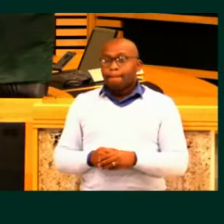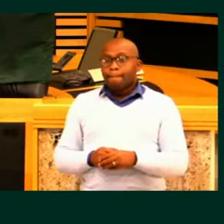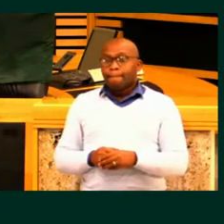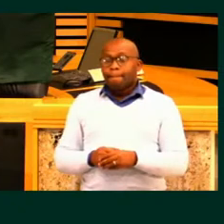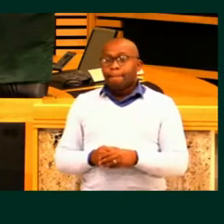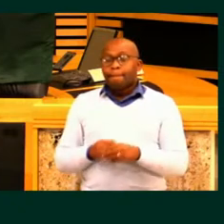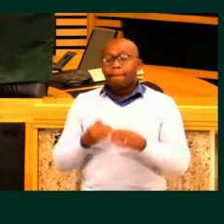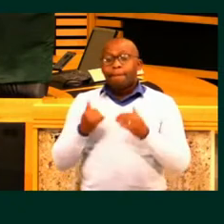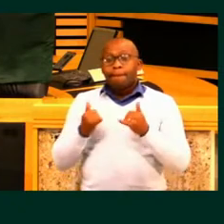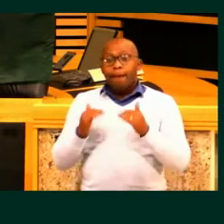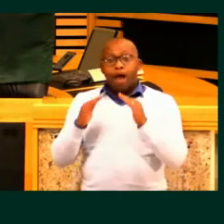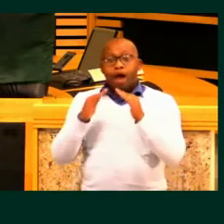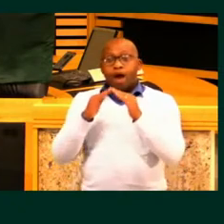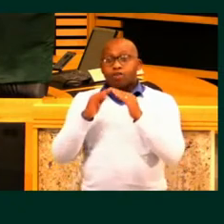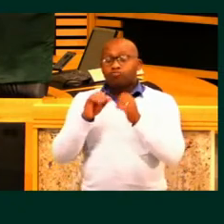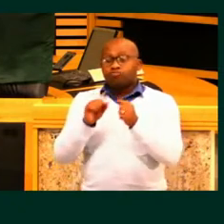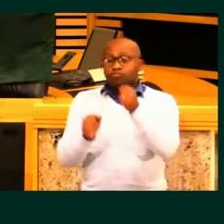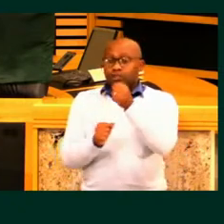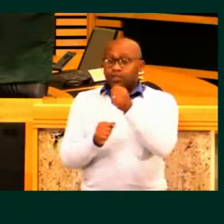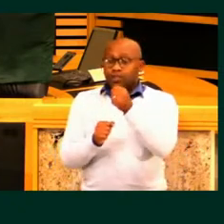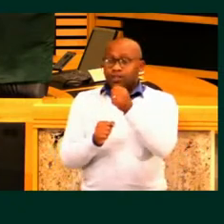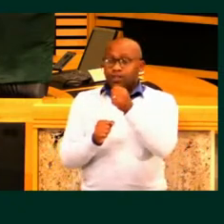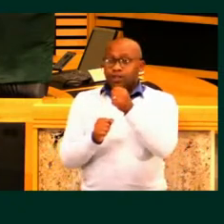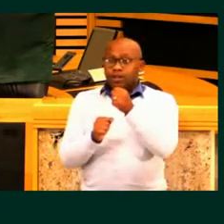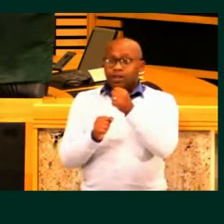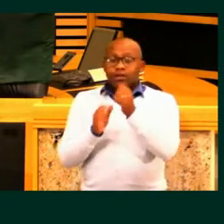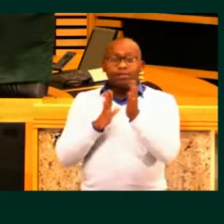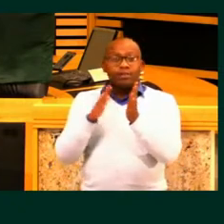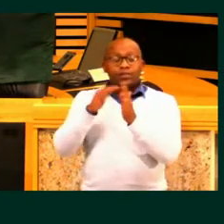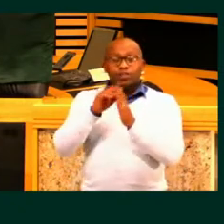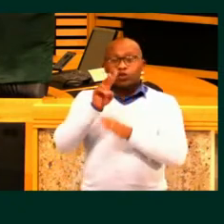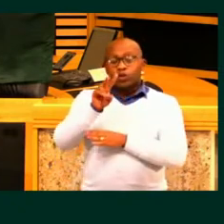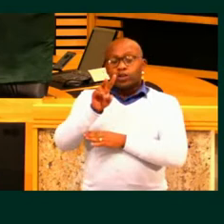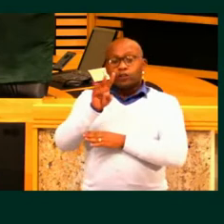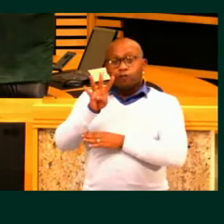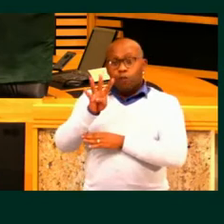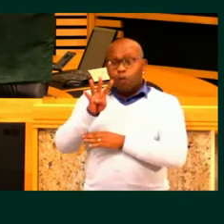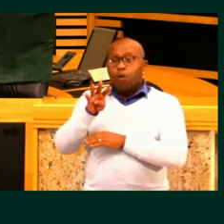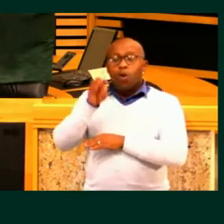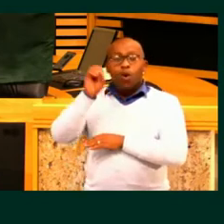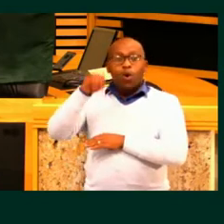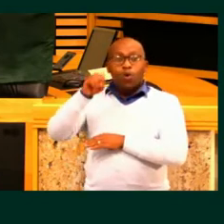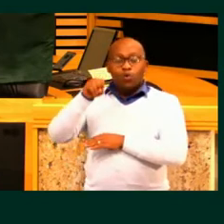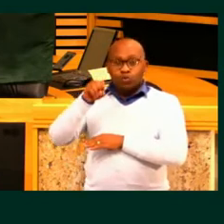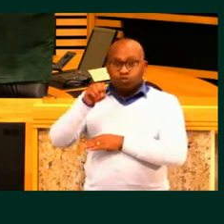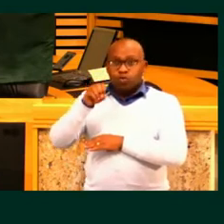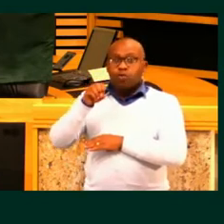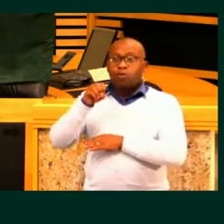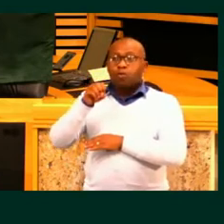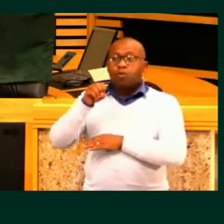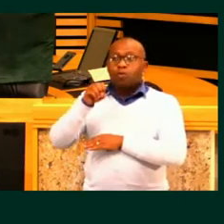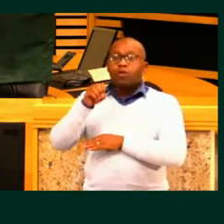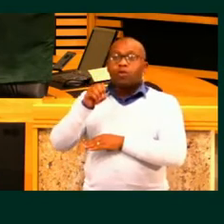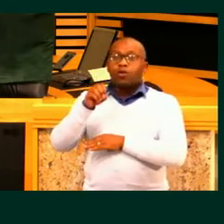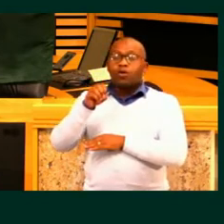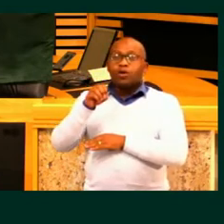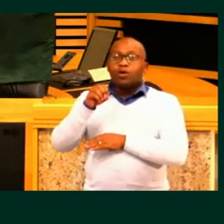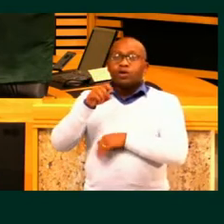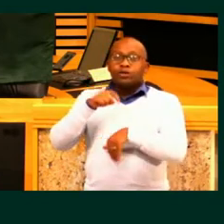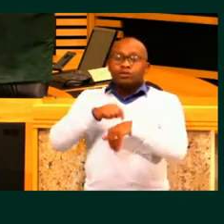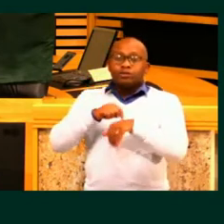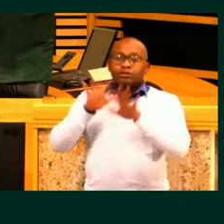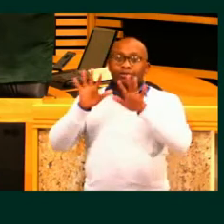adjourn until Tuesday the 24th of October 2023 at 10